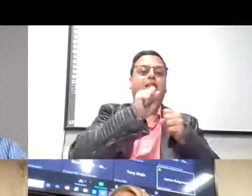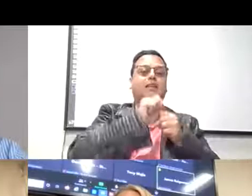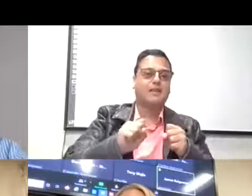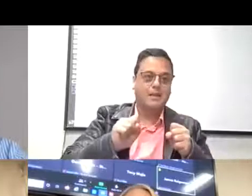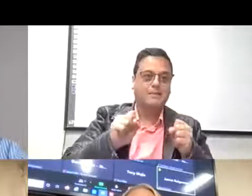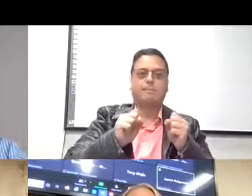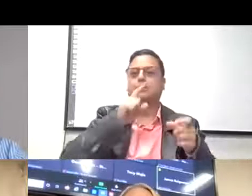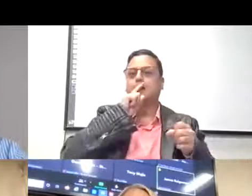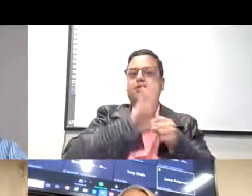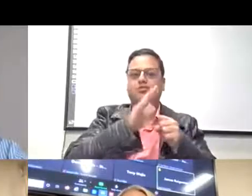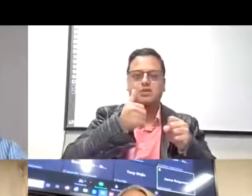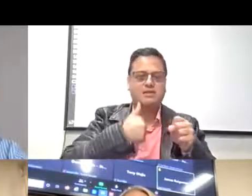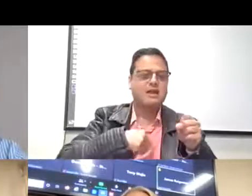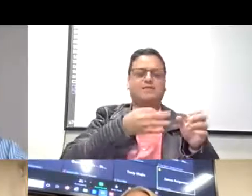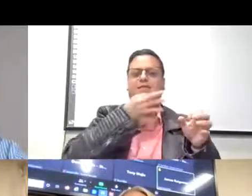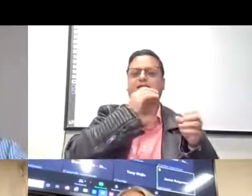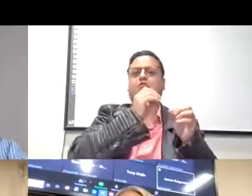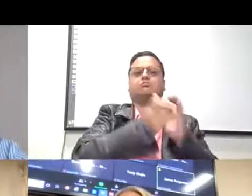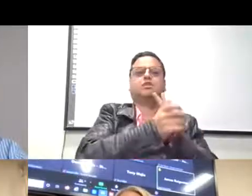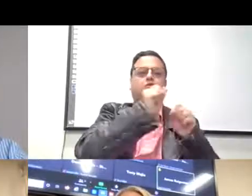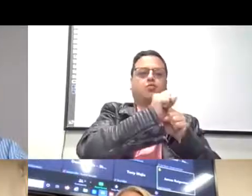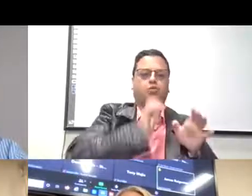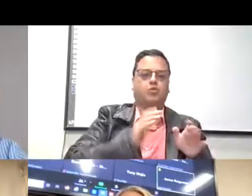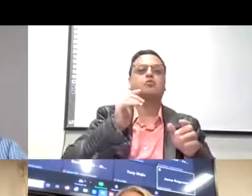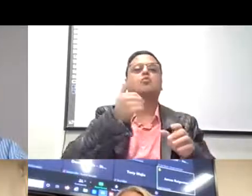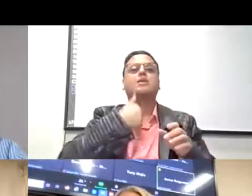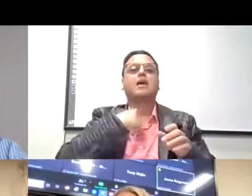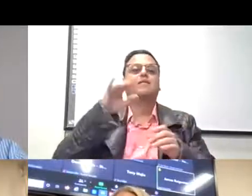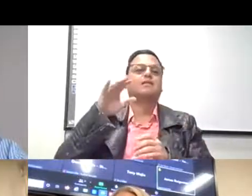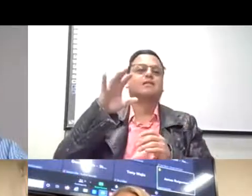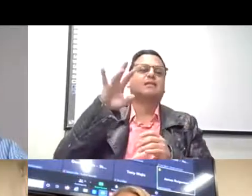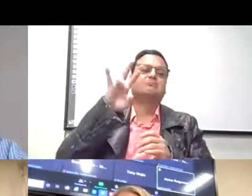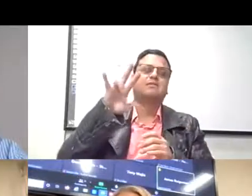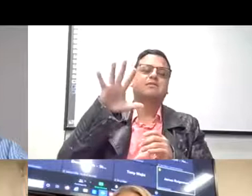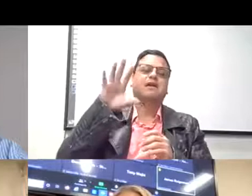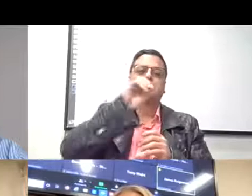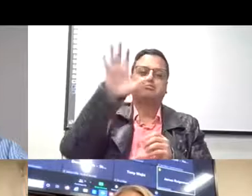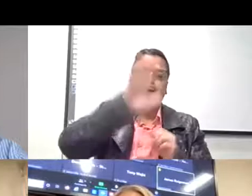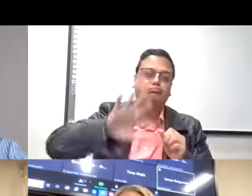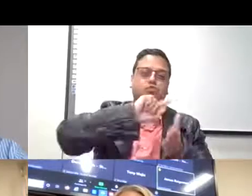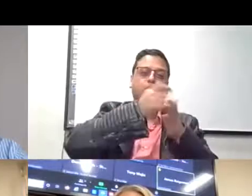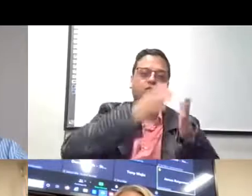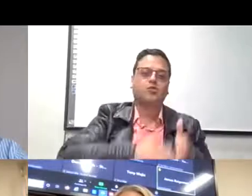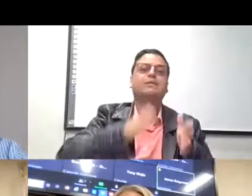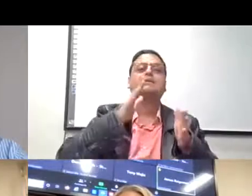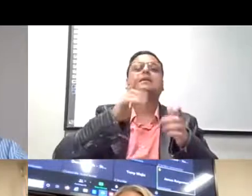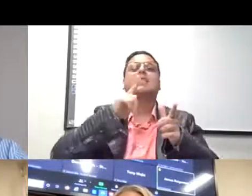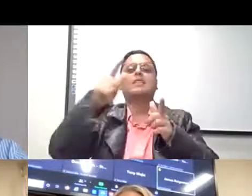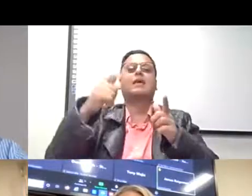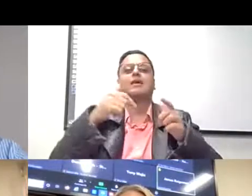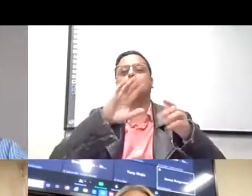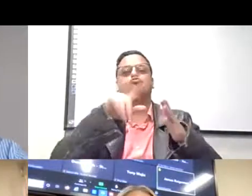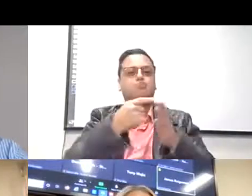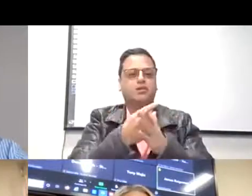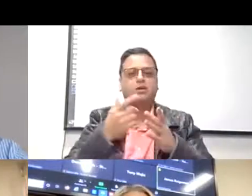Our apprenticeship program graduates over 50 to 70% of our individuals, while the associated builders contractors graduate